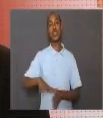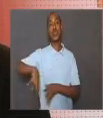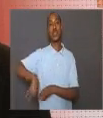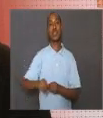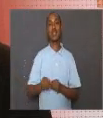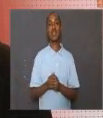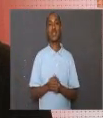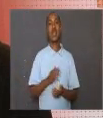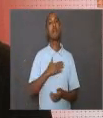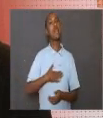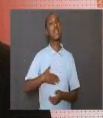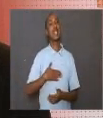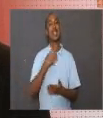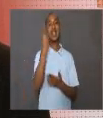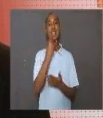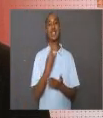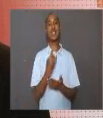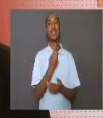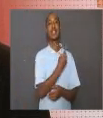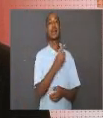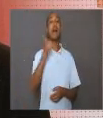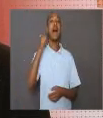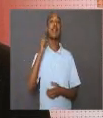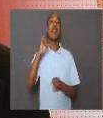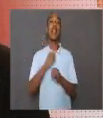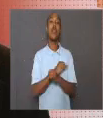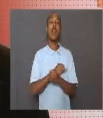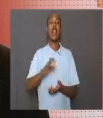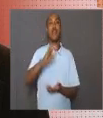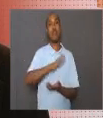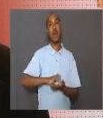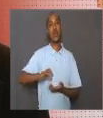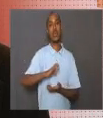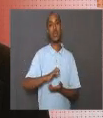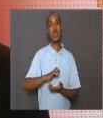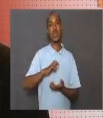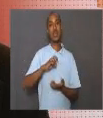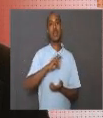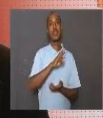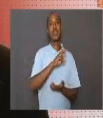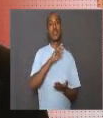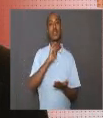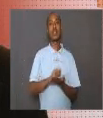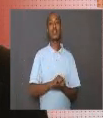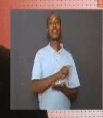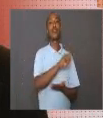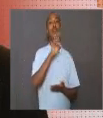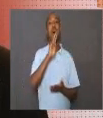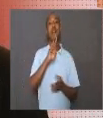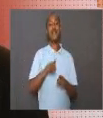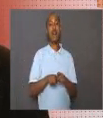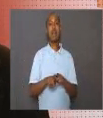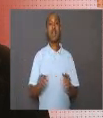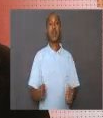Students, please list some other inorganic compounds that you are familiar with.